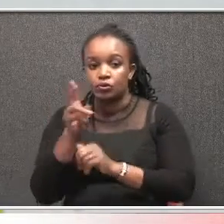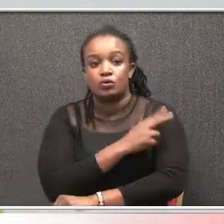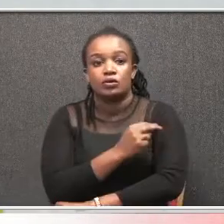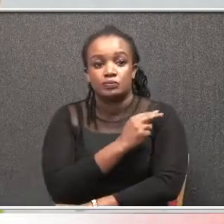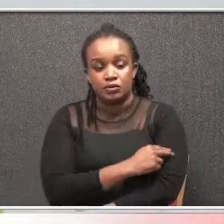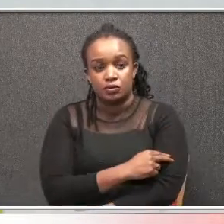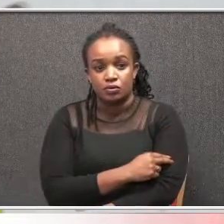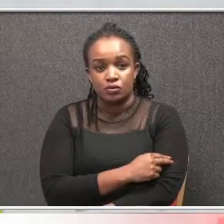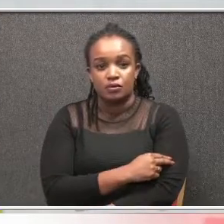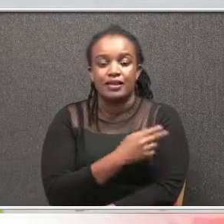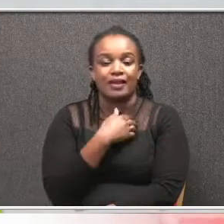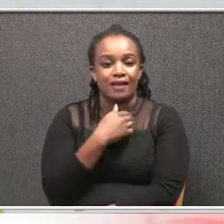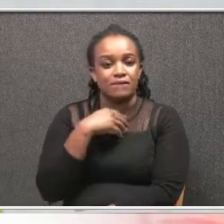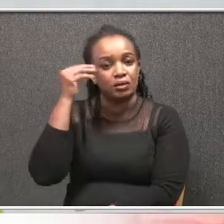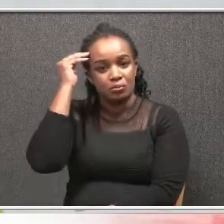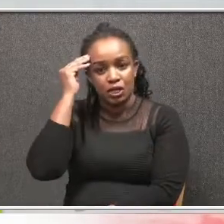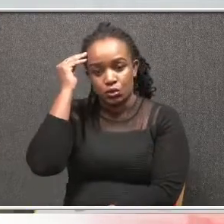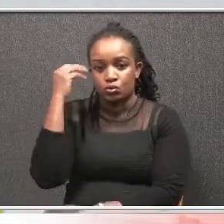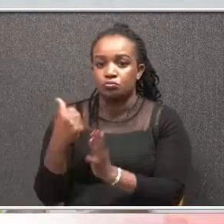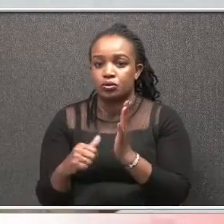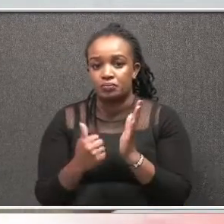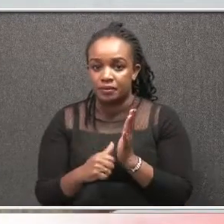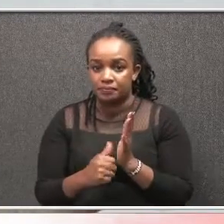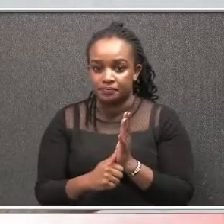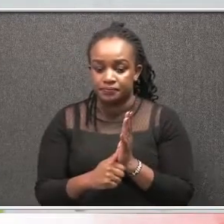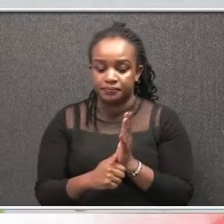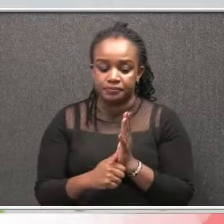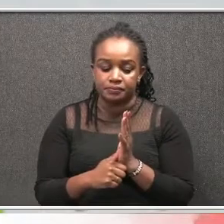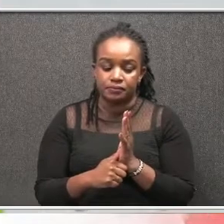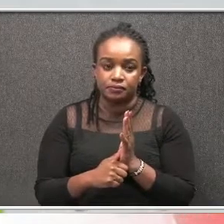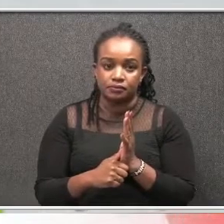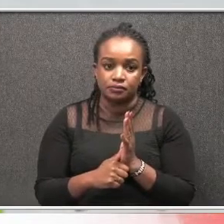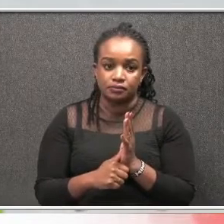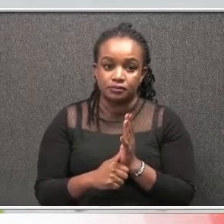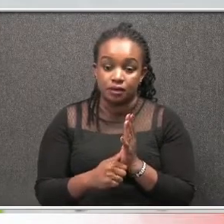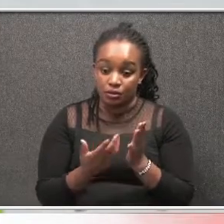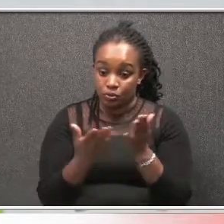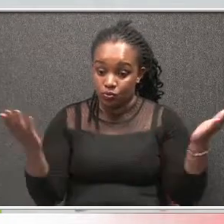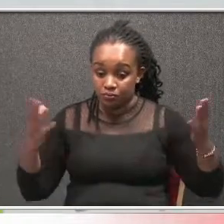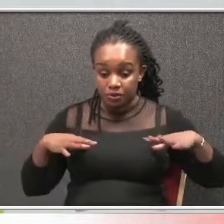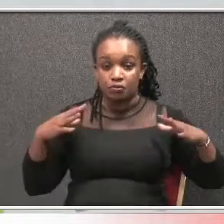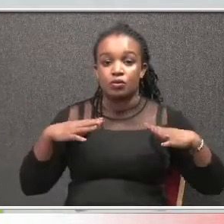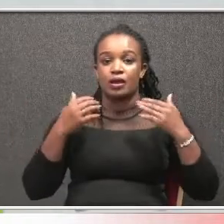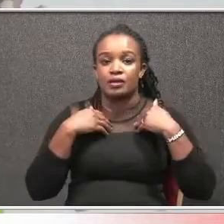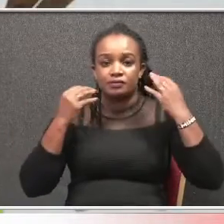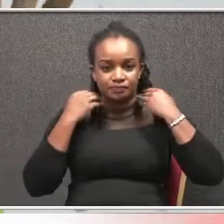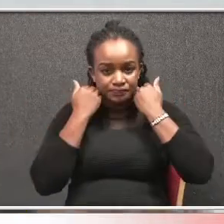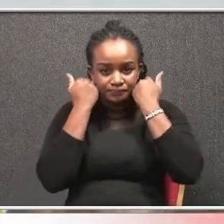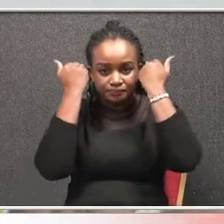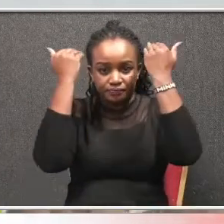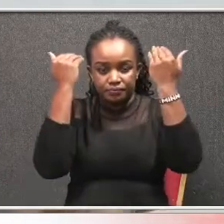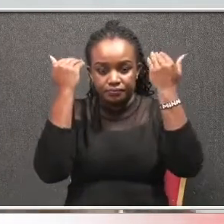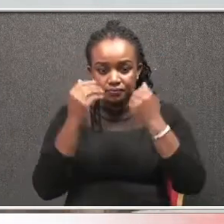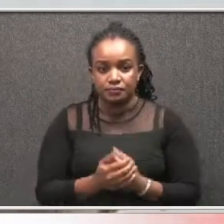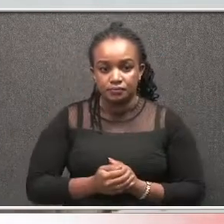for mental problems, but for any reason, half of them have depression. All those people with depression, only 4%